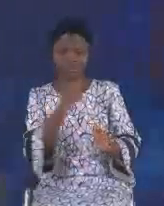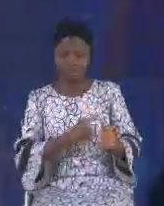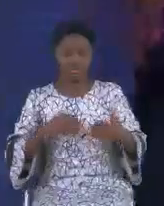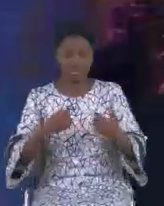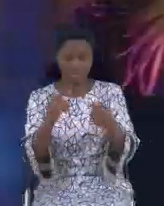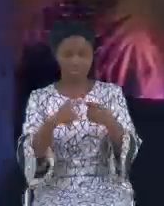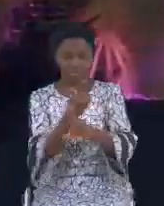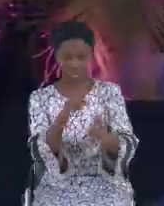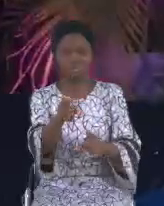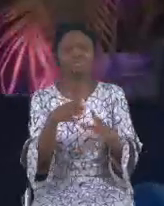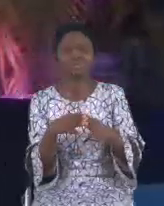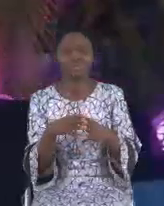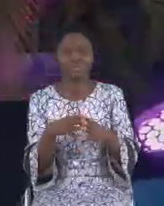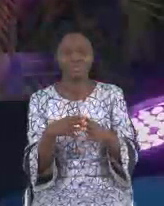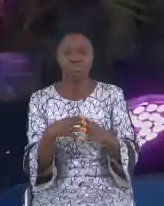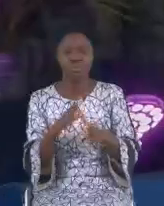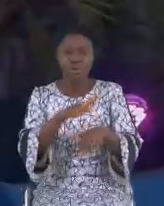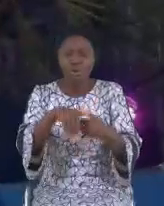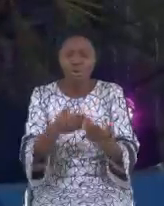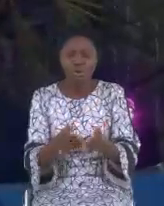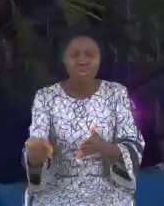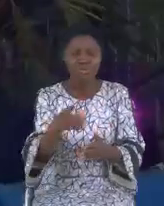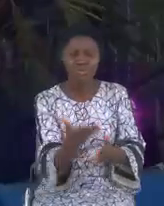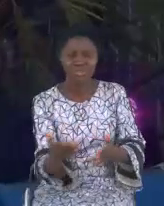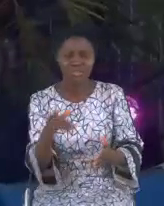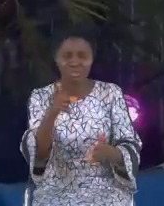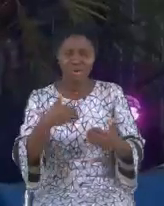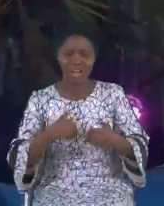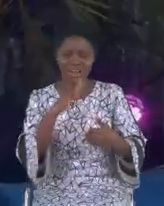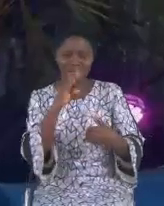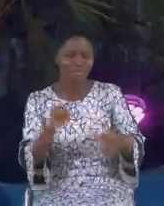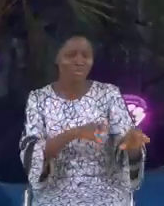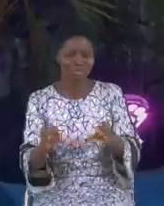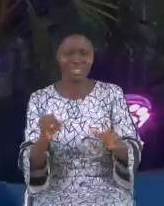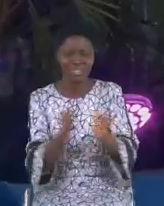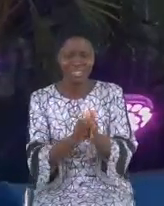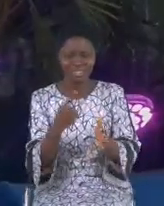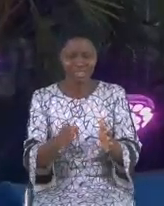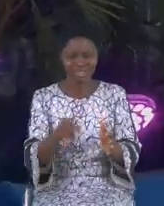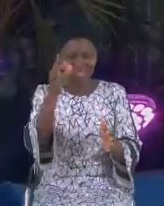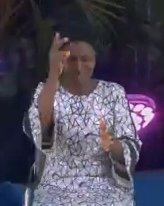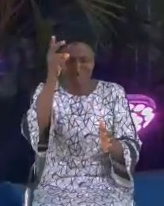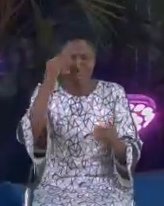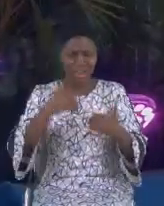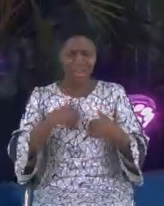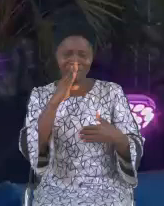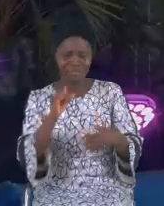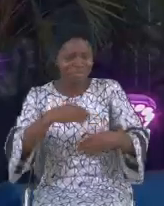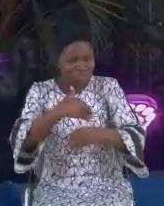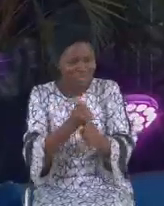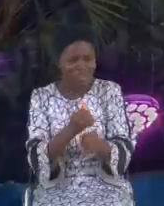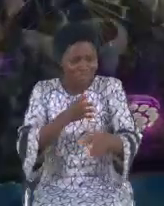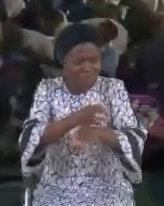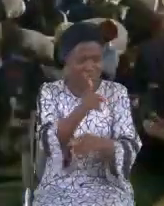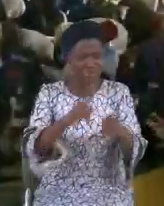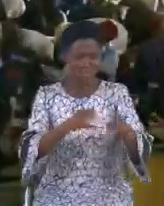you. All those things you've been doing that the devil has been making you do, and you thought